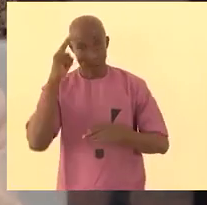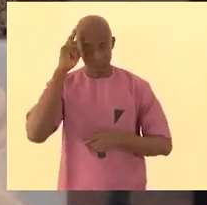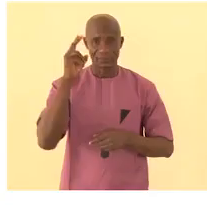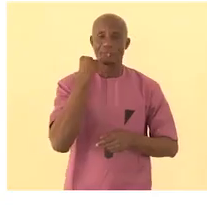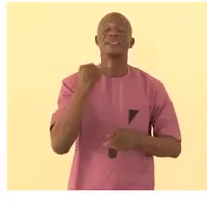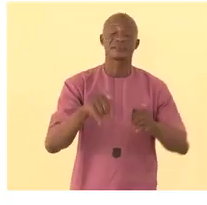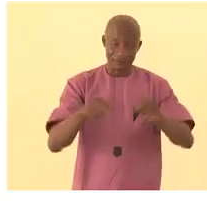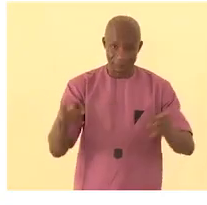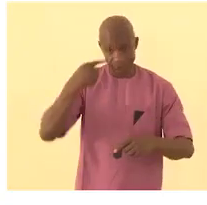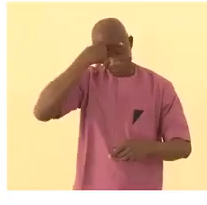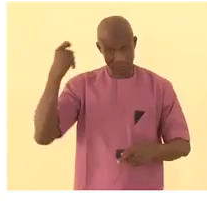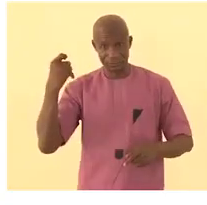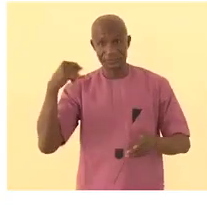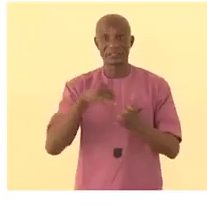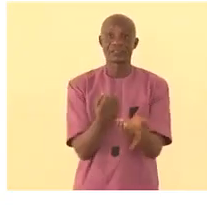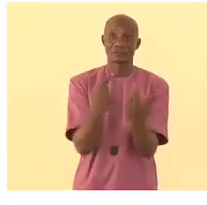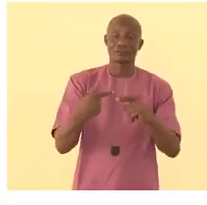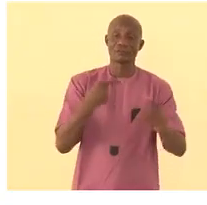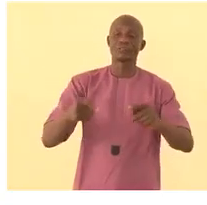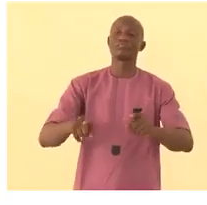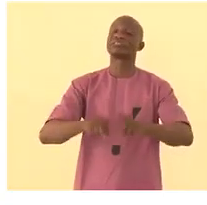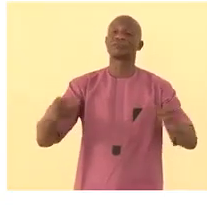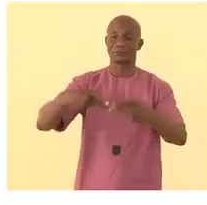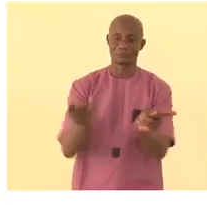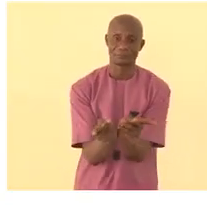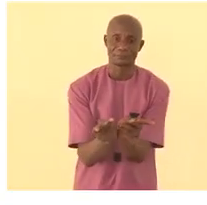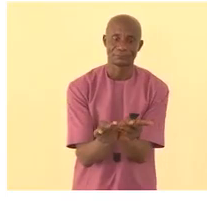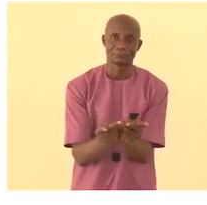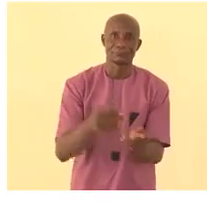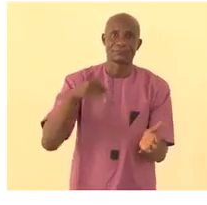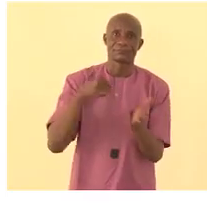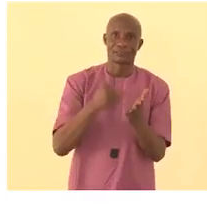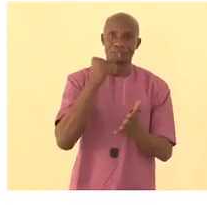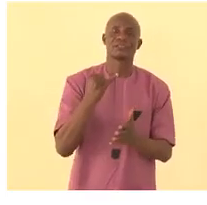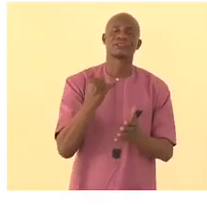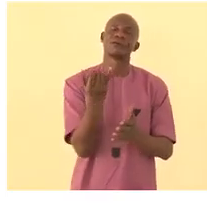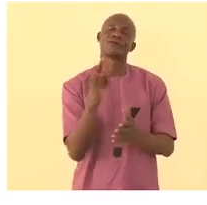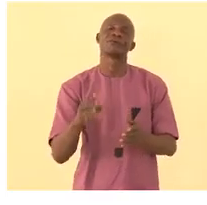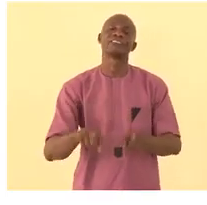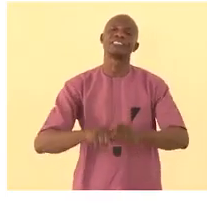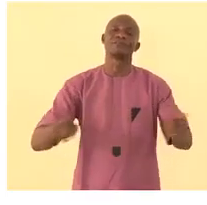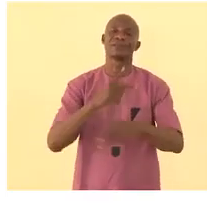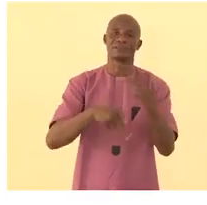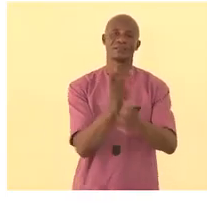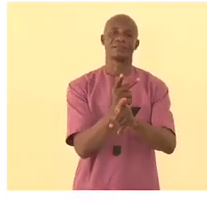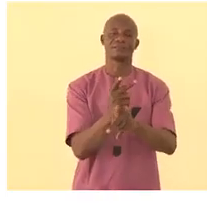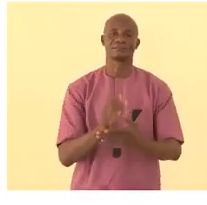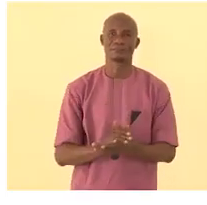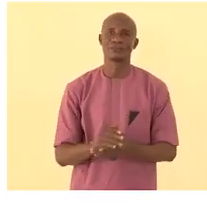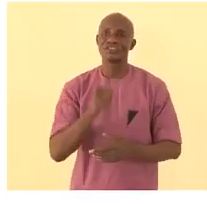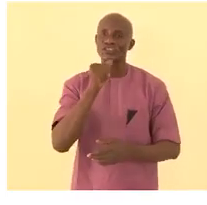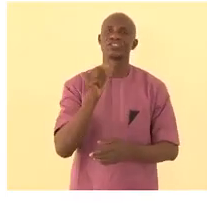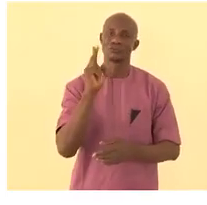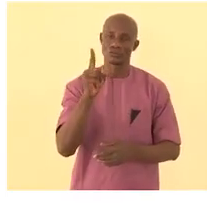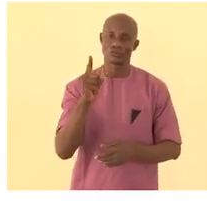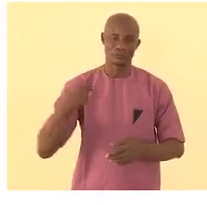it is different because it comes from a different place and it is of a different kind. It's not like the ones we have in the